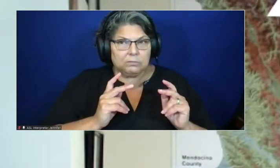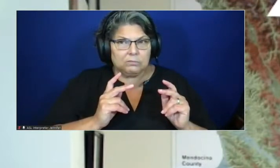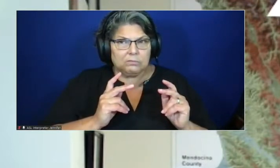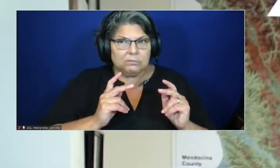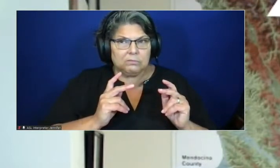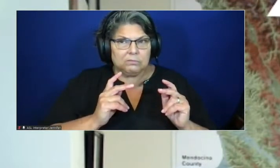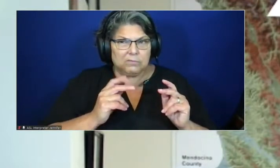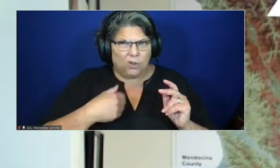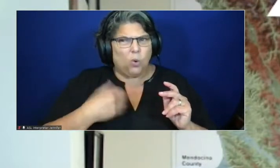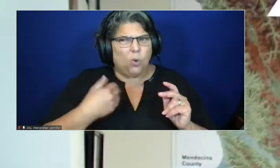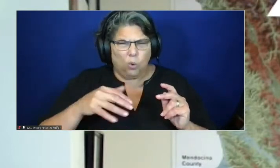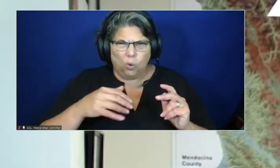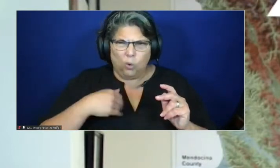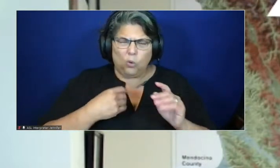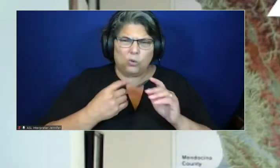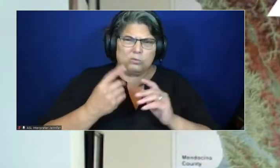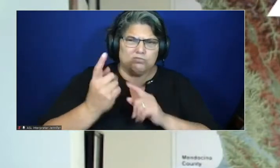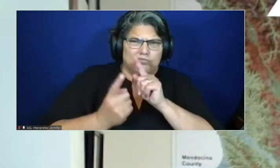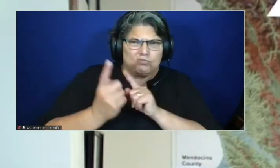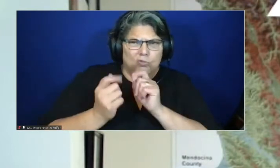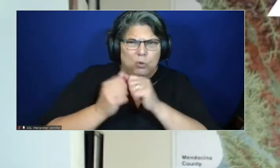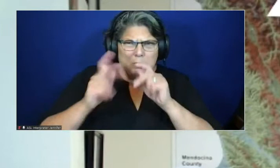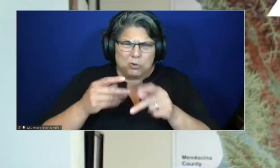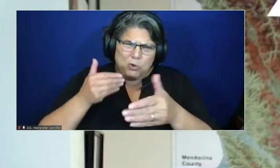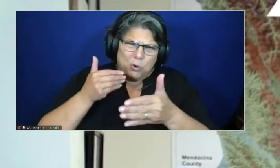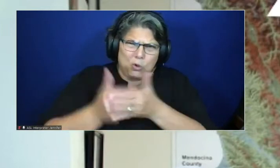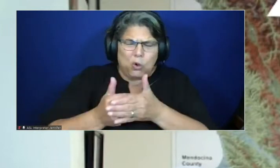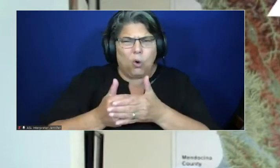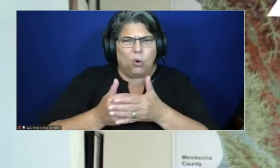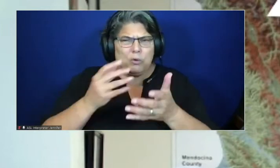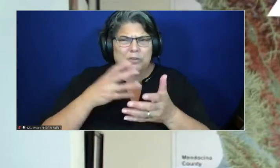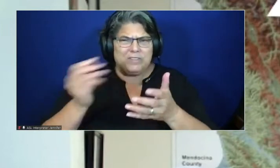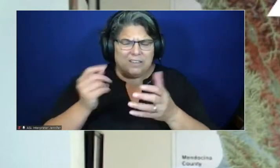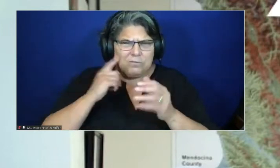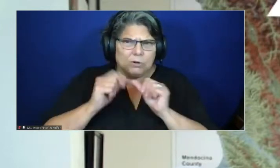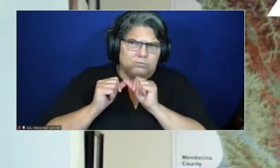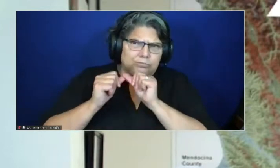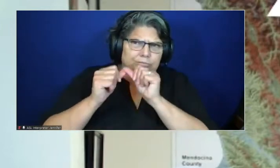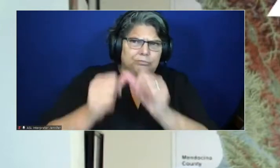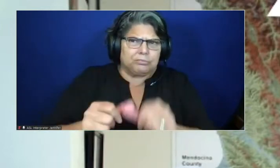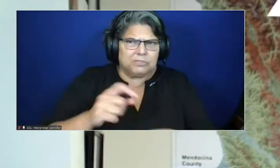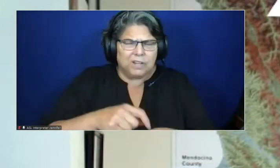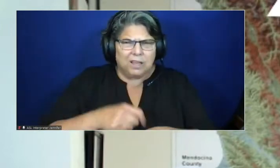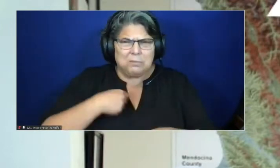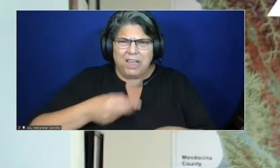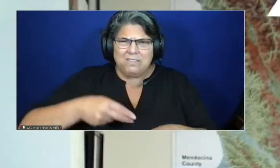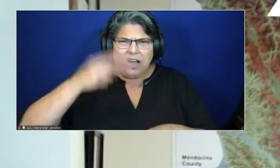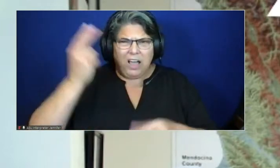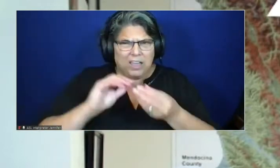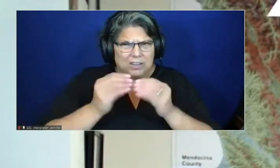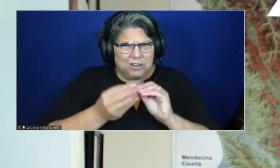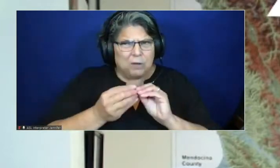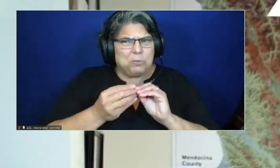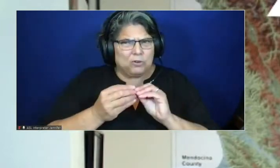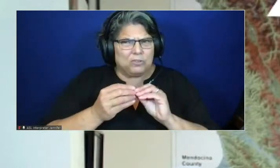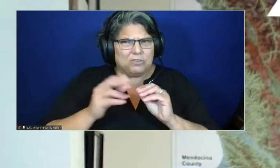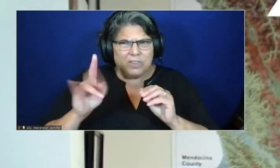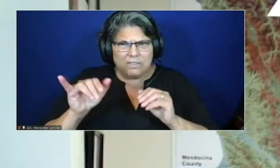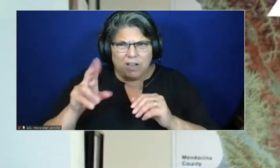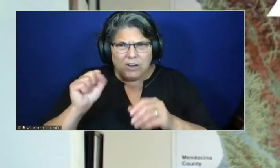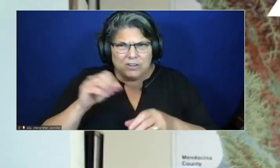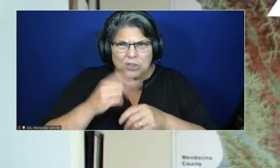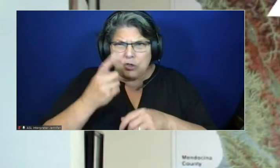contact and may have, as you've read about, high viral loads in their noses, those, even when they have